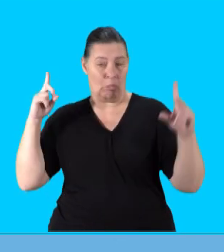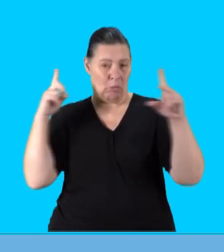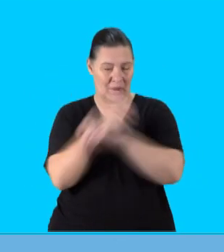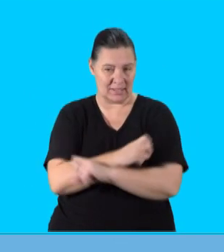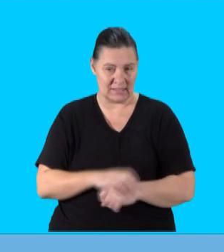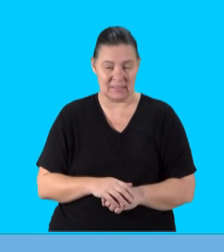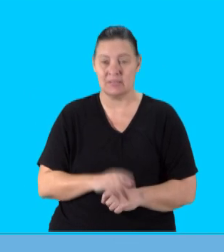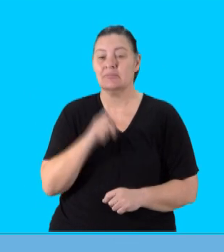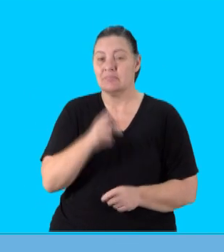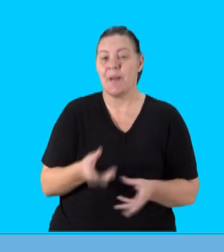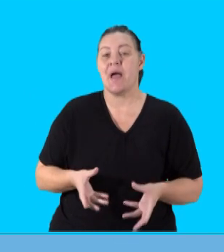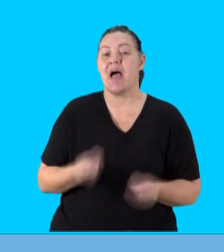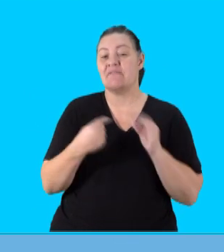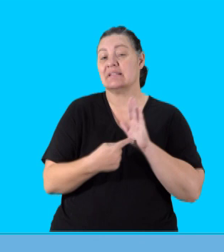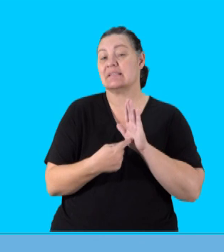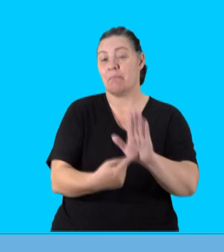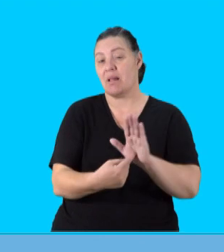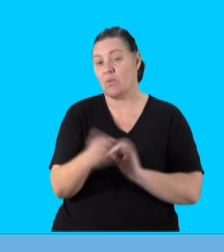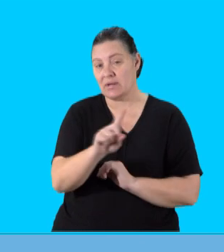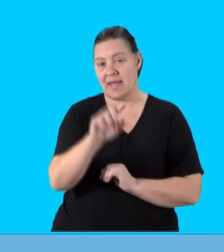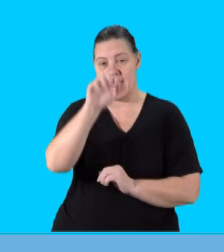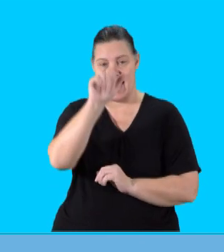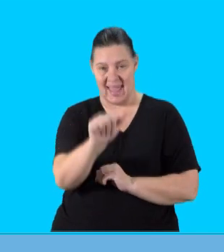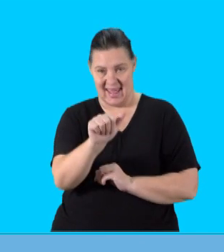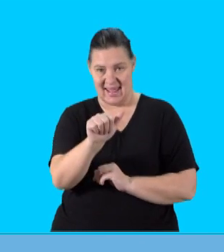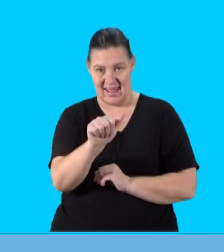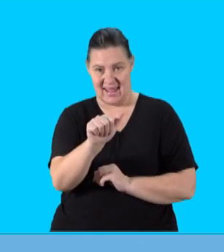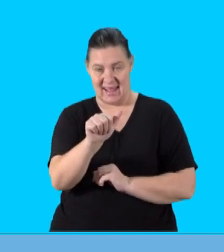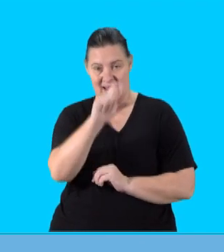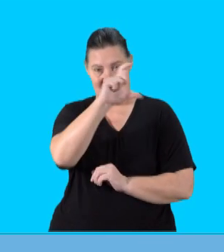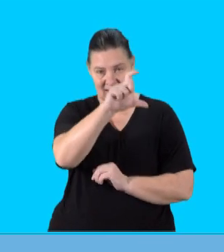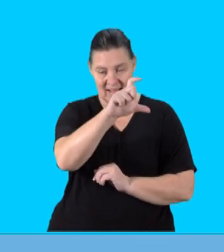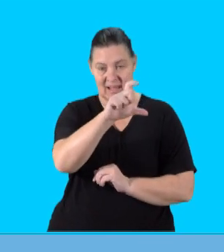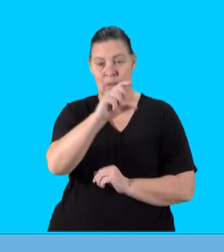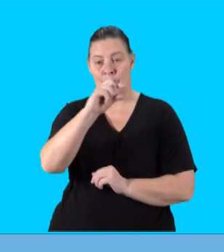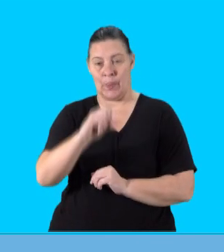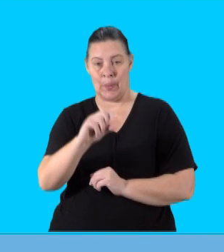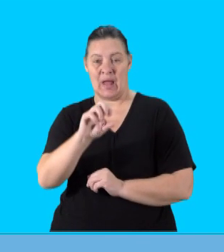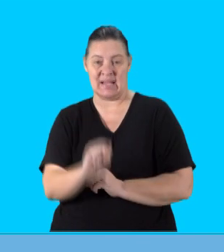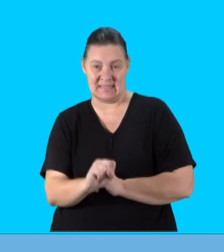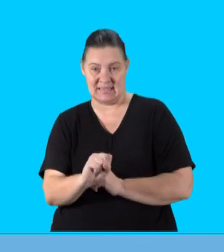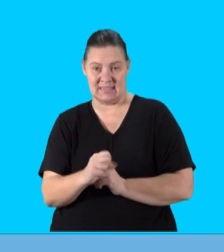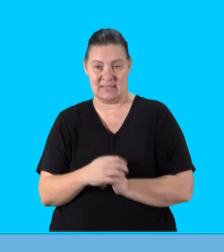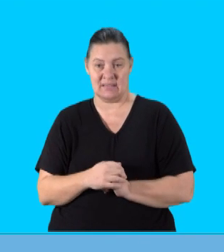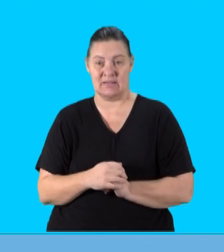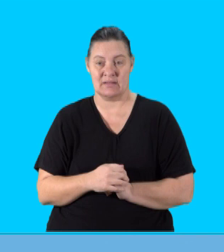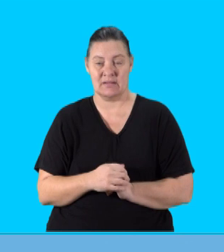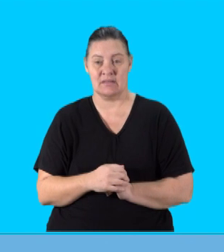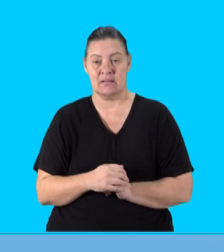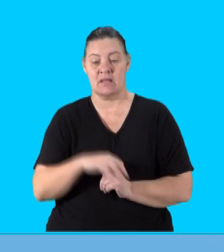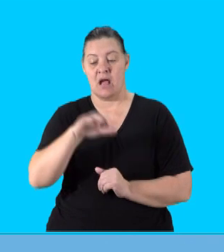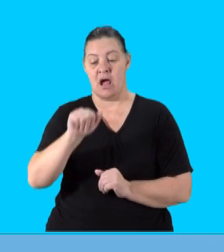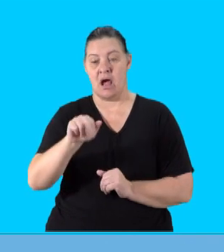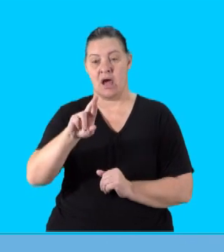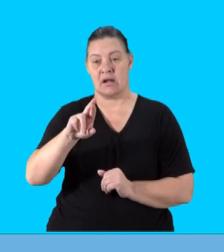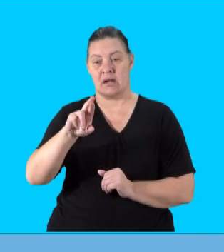complex. So arsenic has a chemical symbol A, capital letter A, and small letter S. So that's what you need to